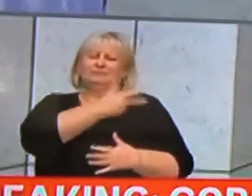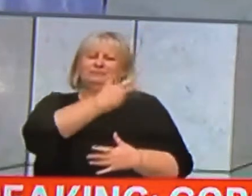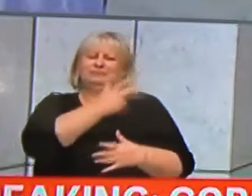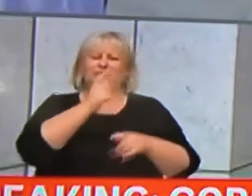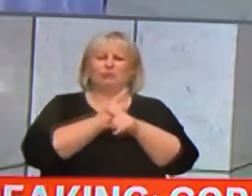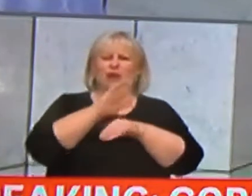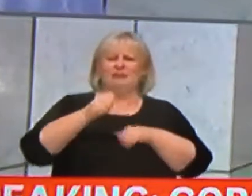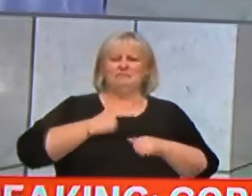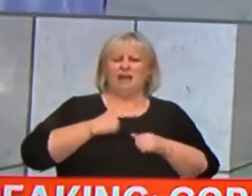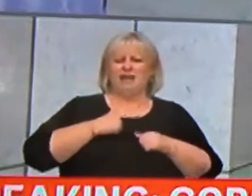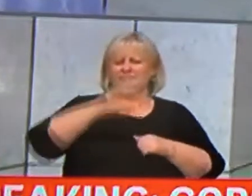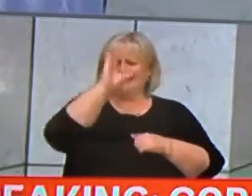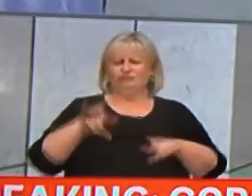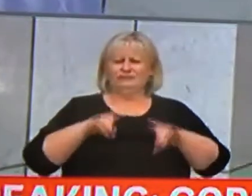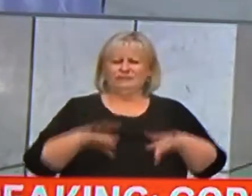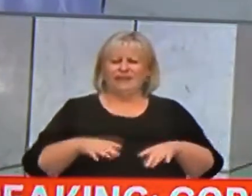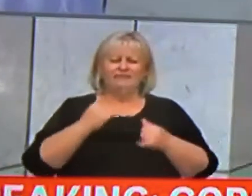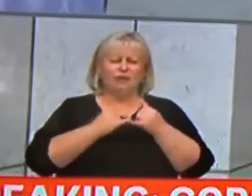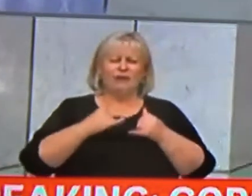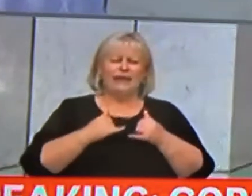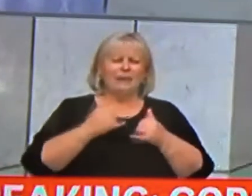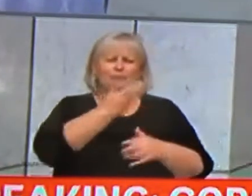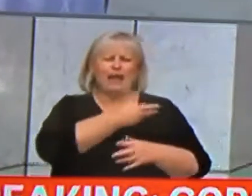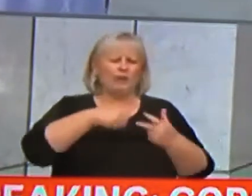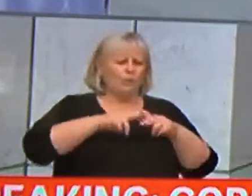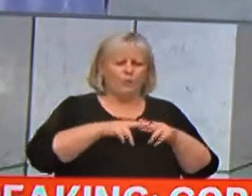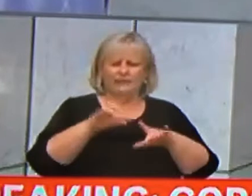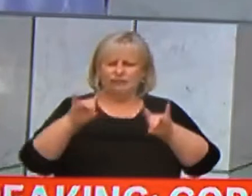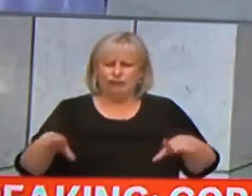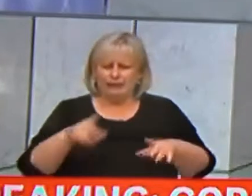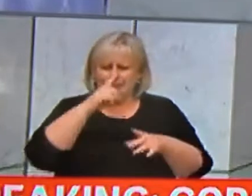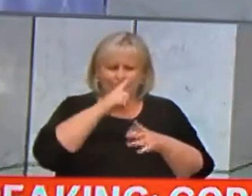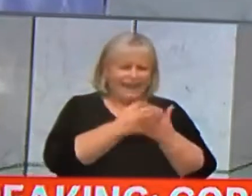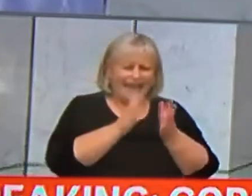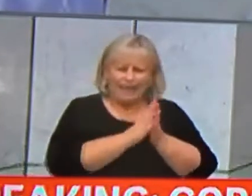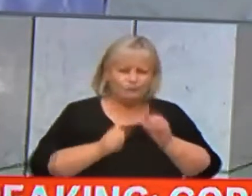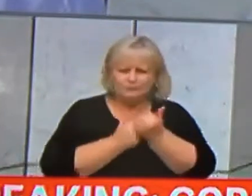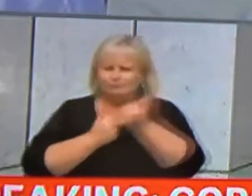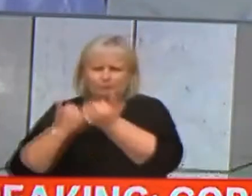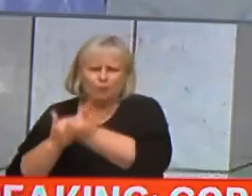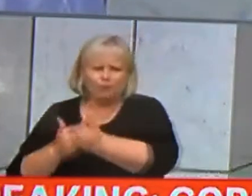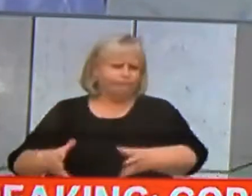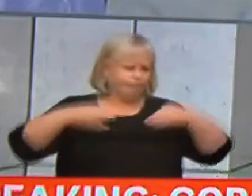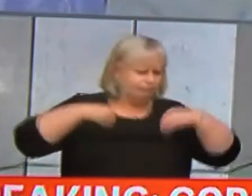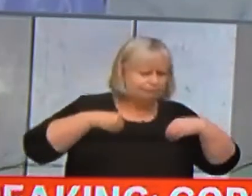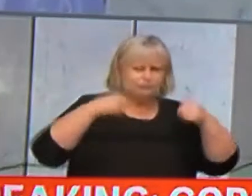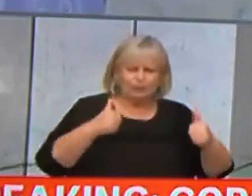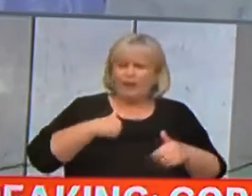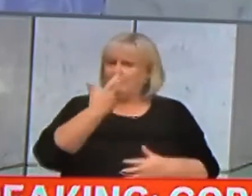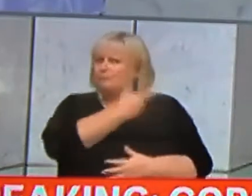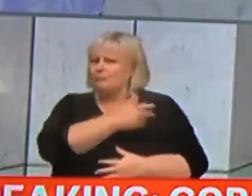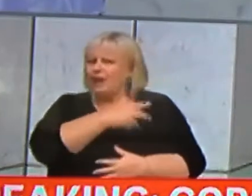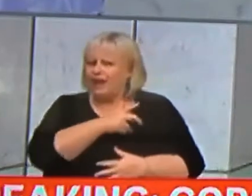was very proud of the response that I'm getting from the Australian people. I was very proud of the fact that together